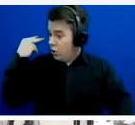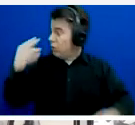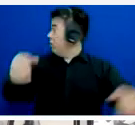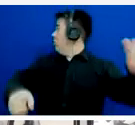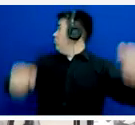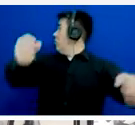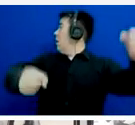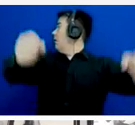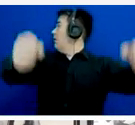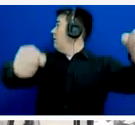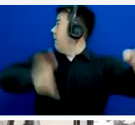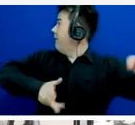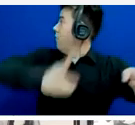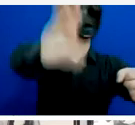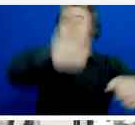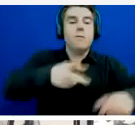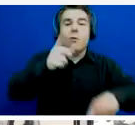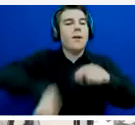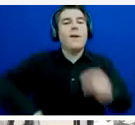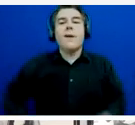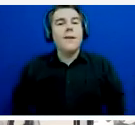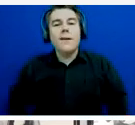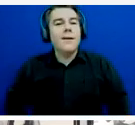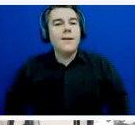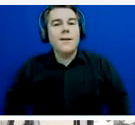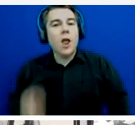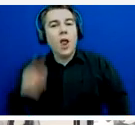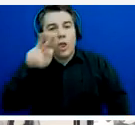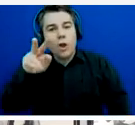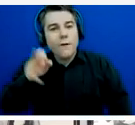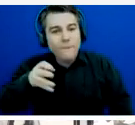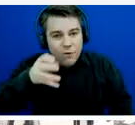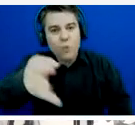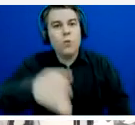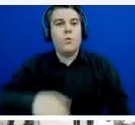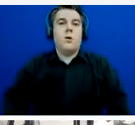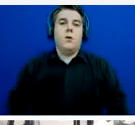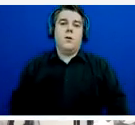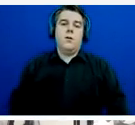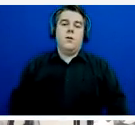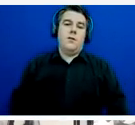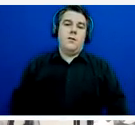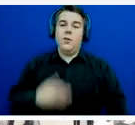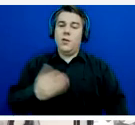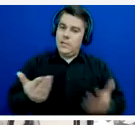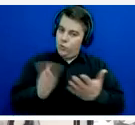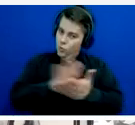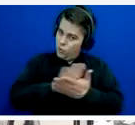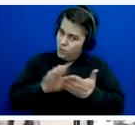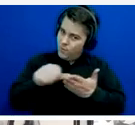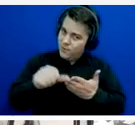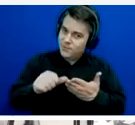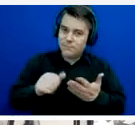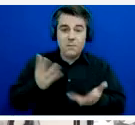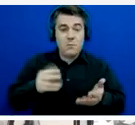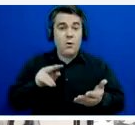been. And so look forwards. Maybe you need to start a clean page when you start a new chapter by maybe